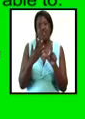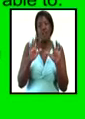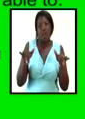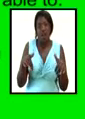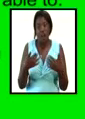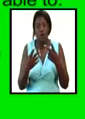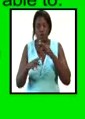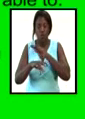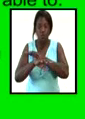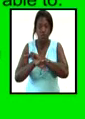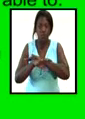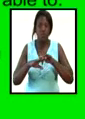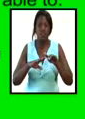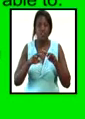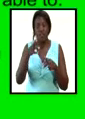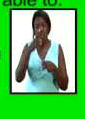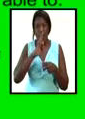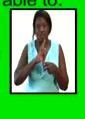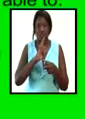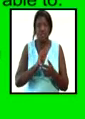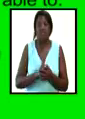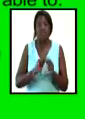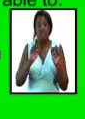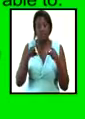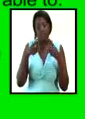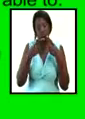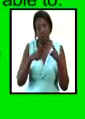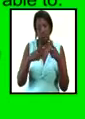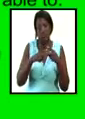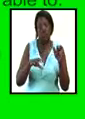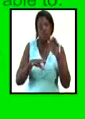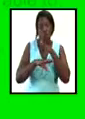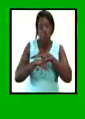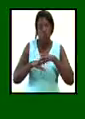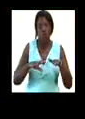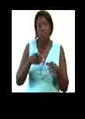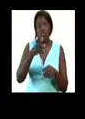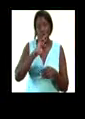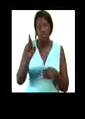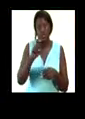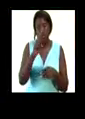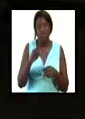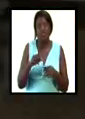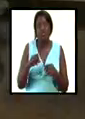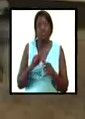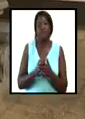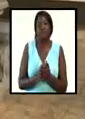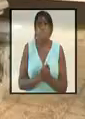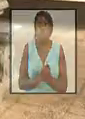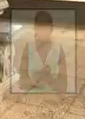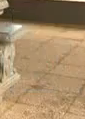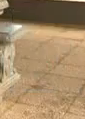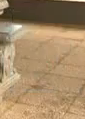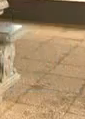techniques. After watching this video, you should be able to use different answering techniques. Enjoy the program.